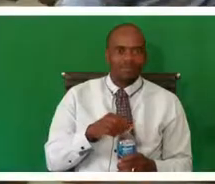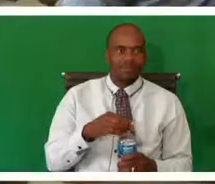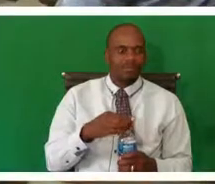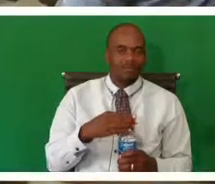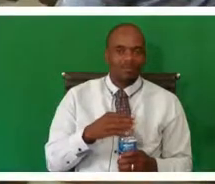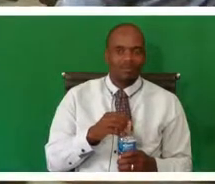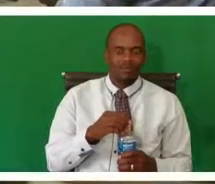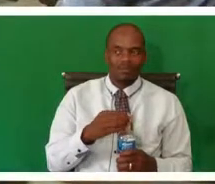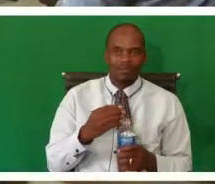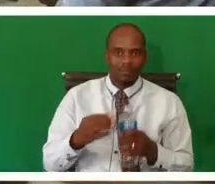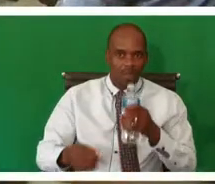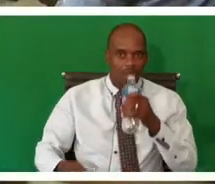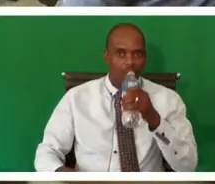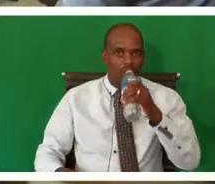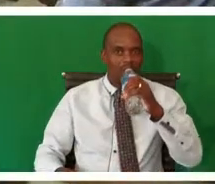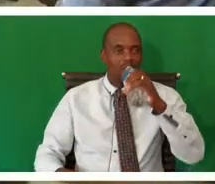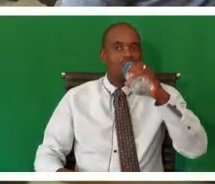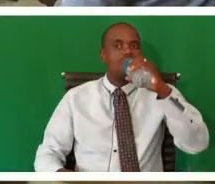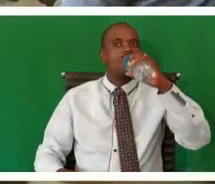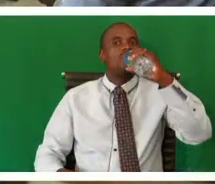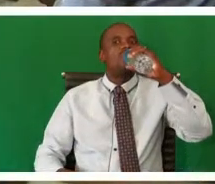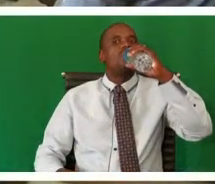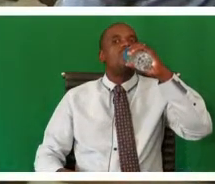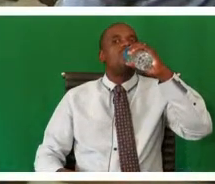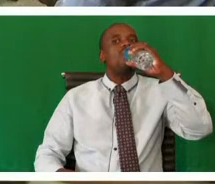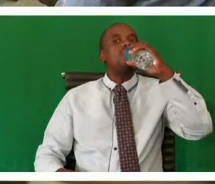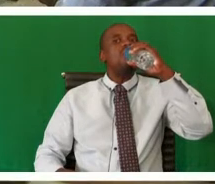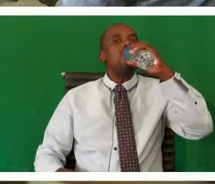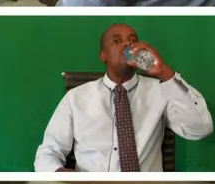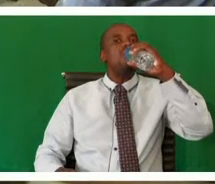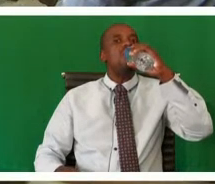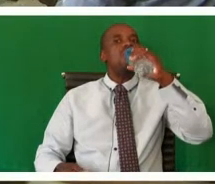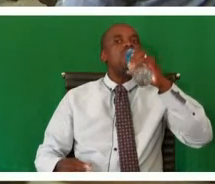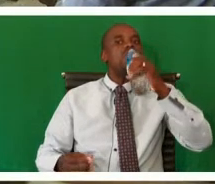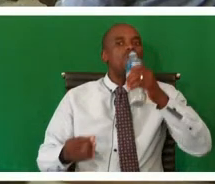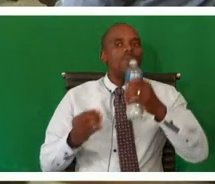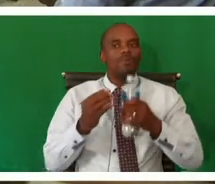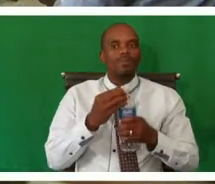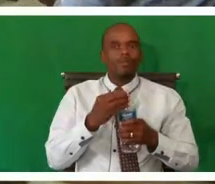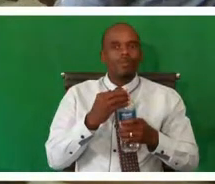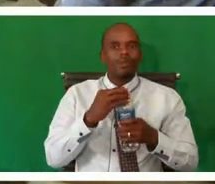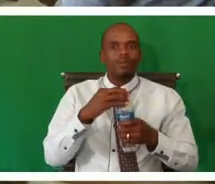available to our people, mainly the youth and women.